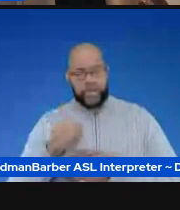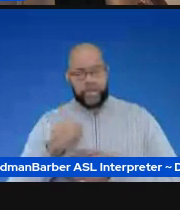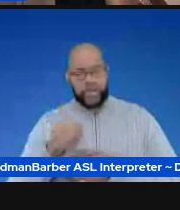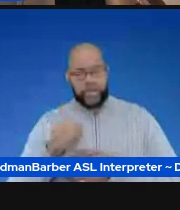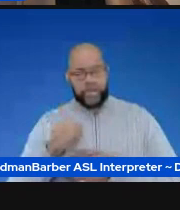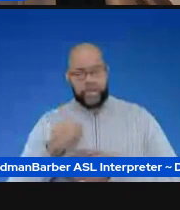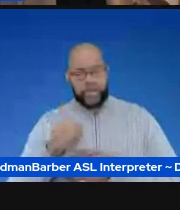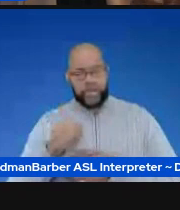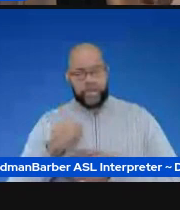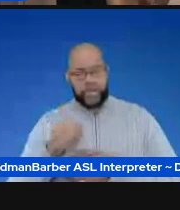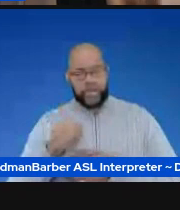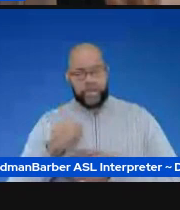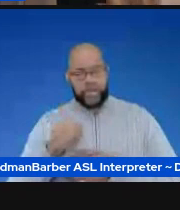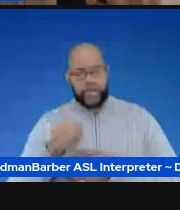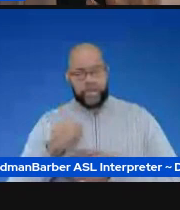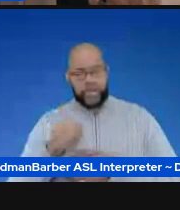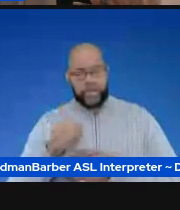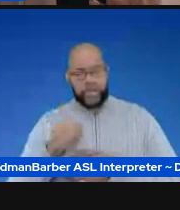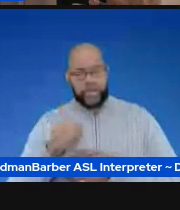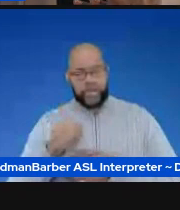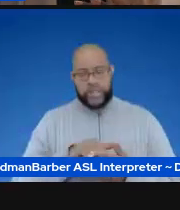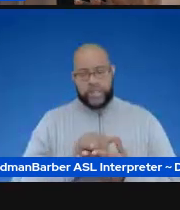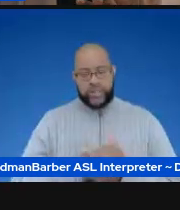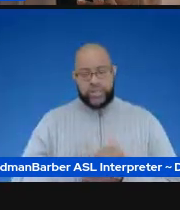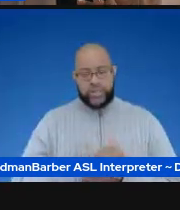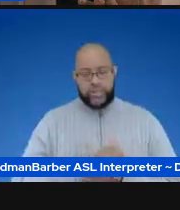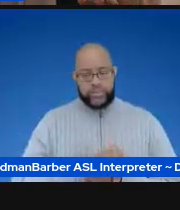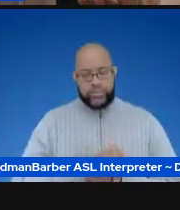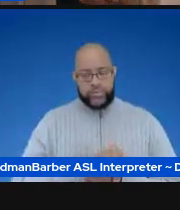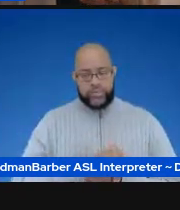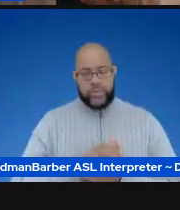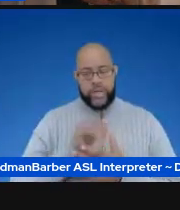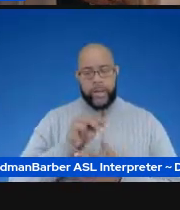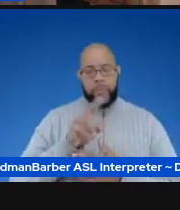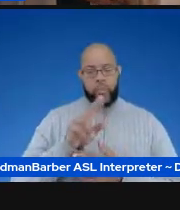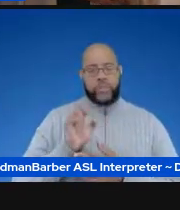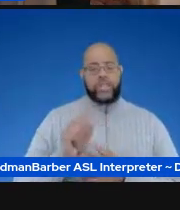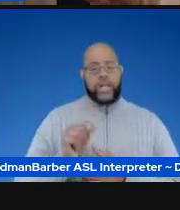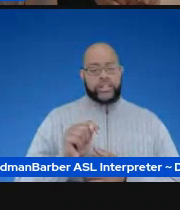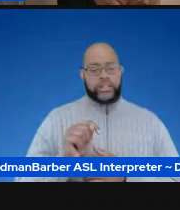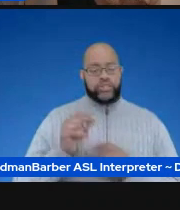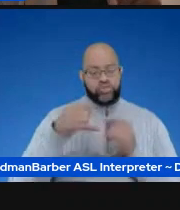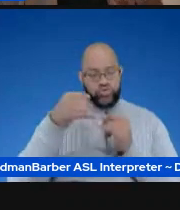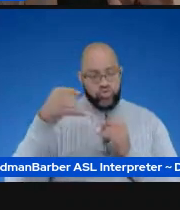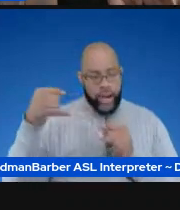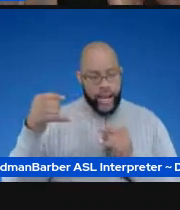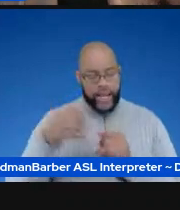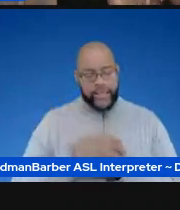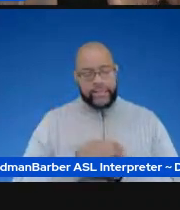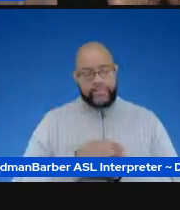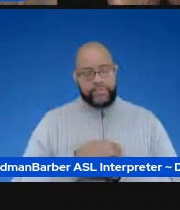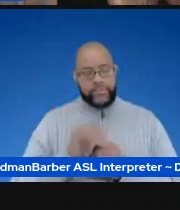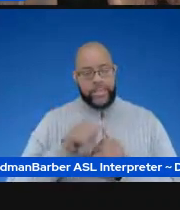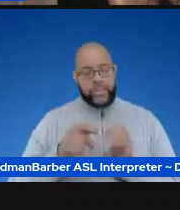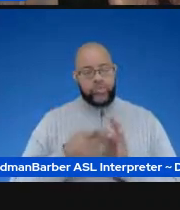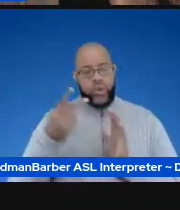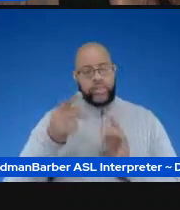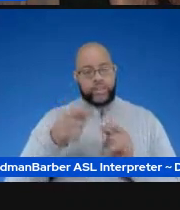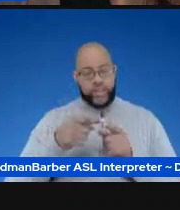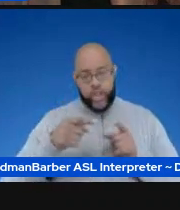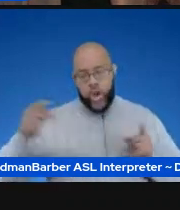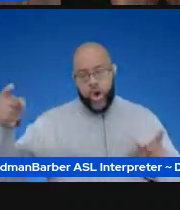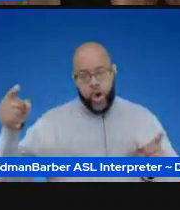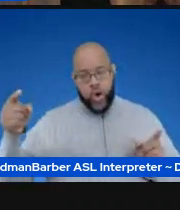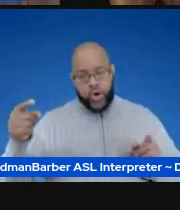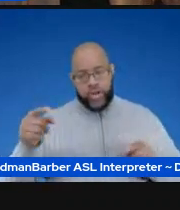that, we see where, that's where the mutant strain is twice as long as